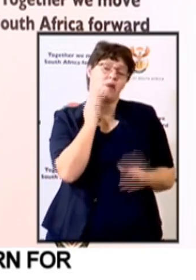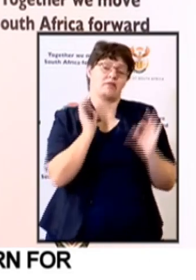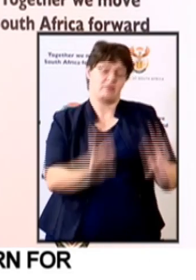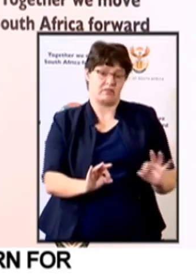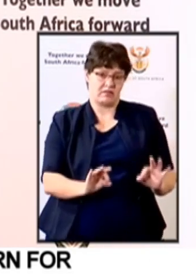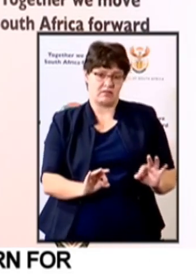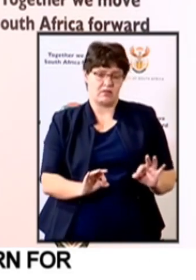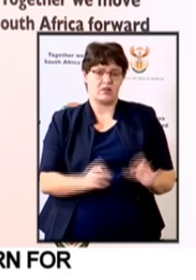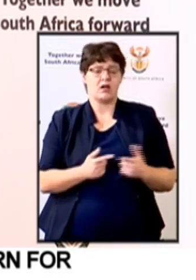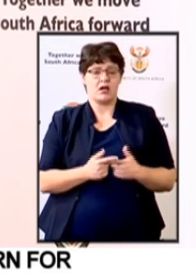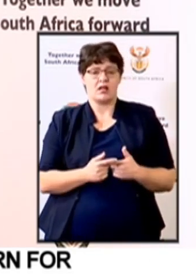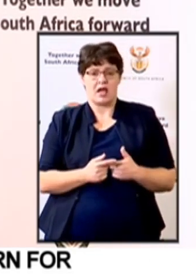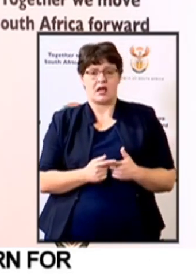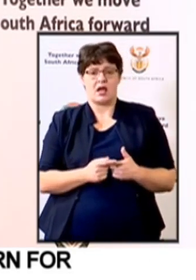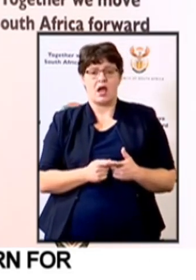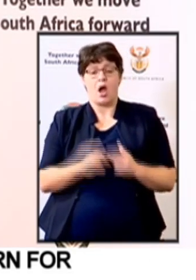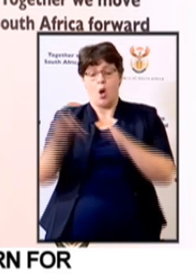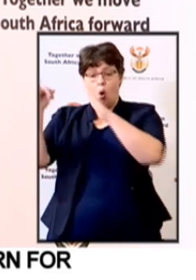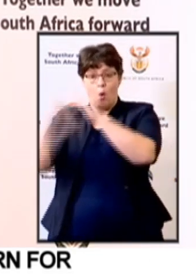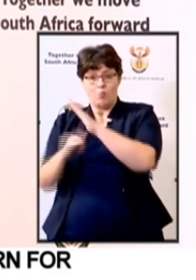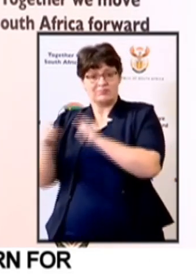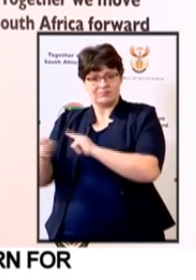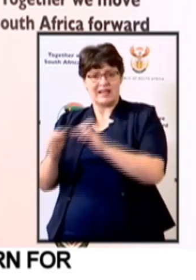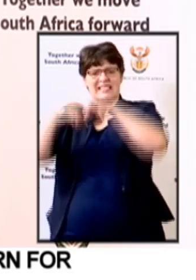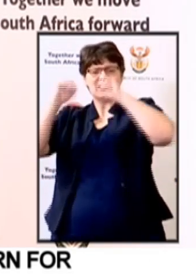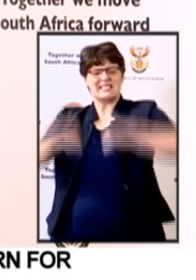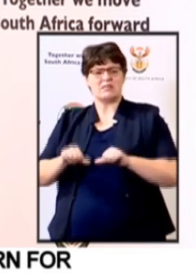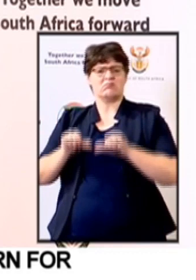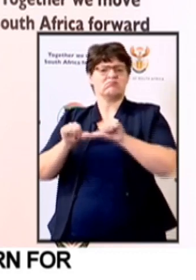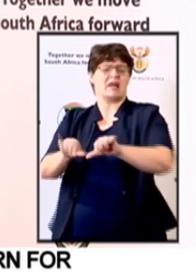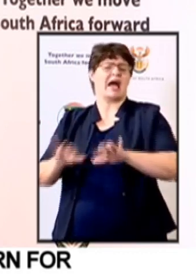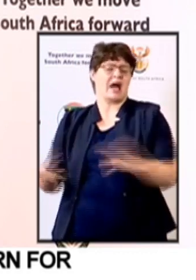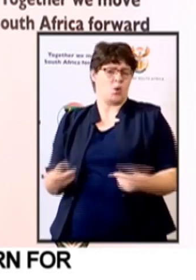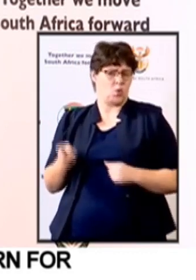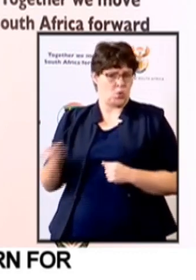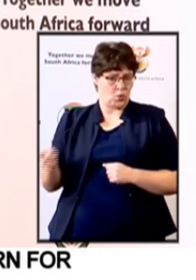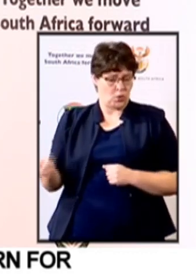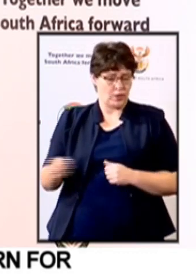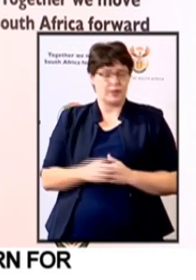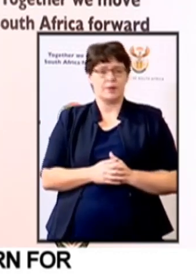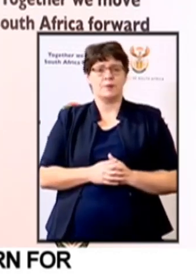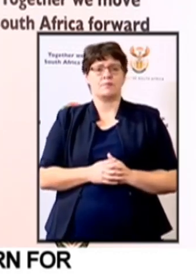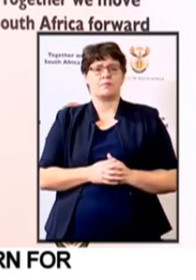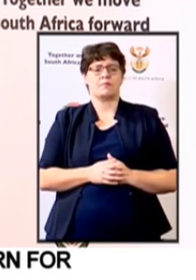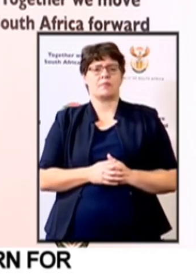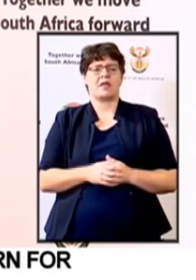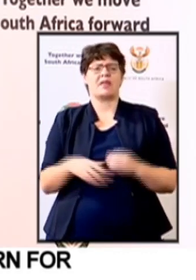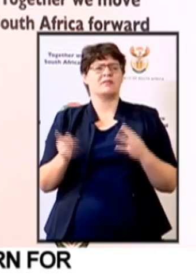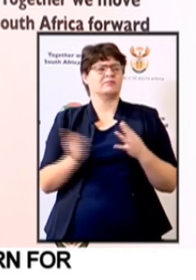the system of remote work that is put in place. There was an issue around